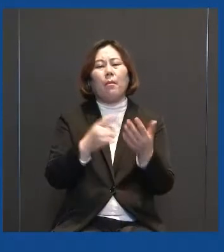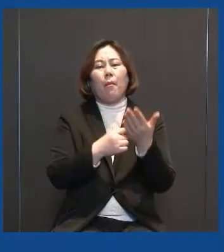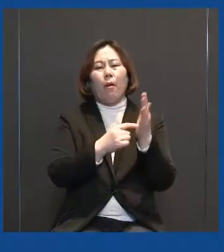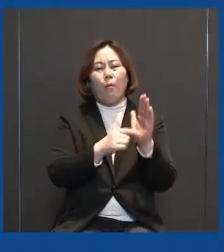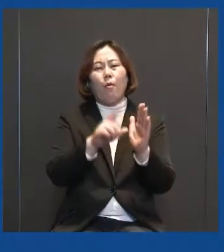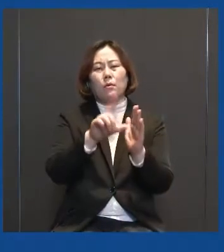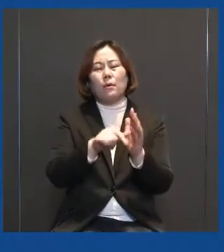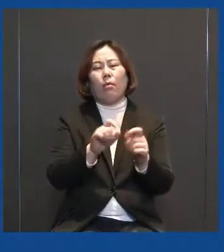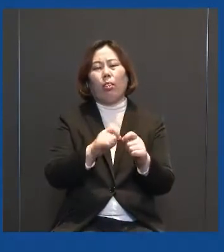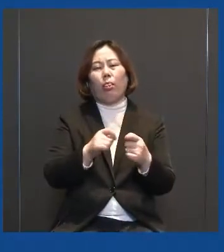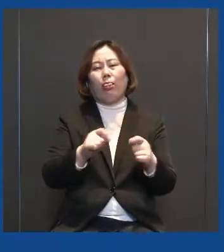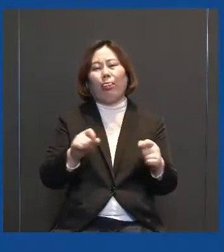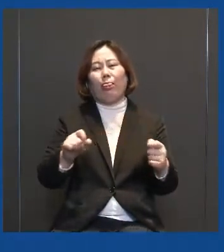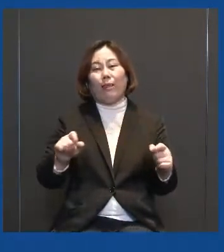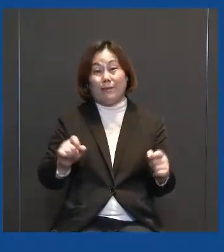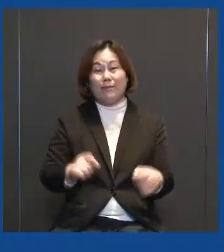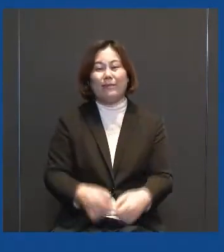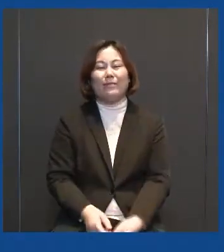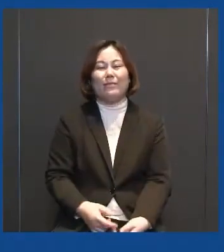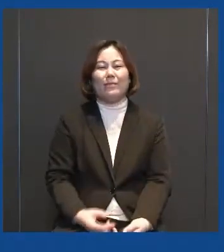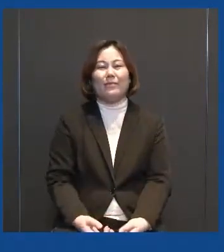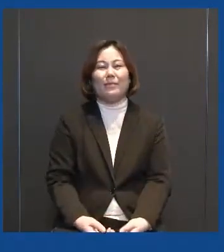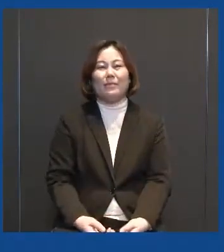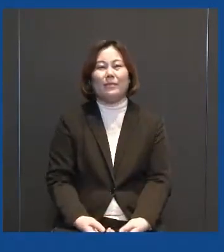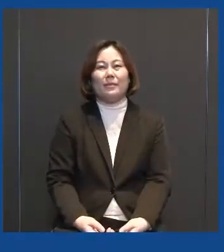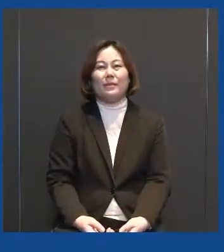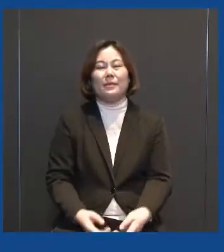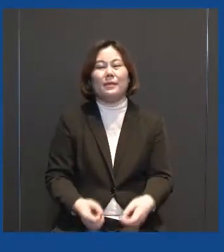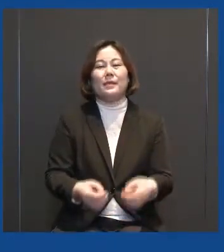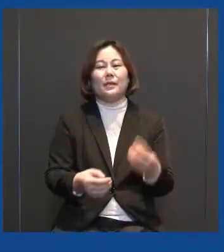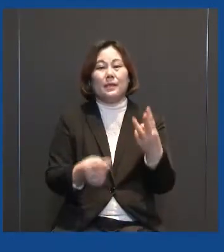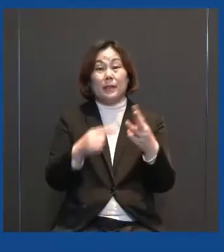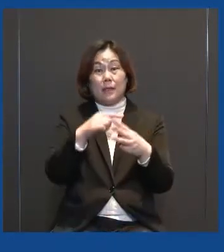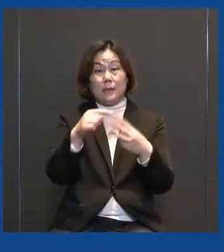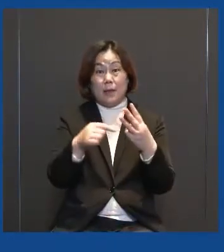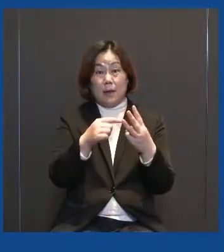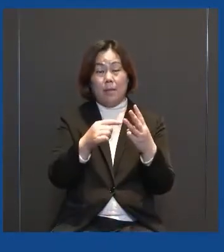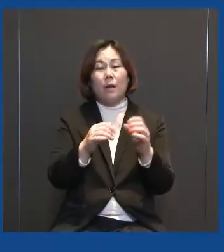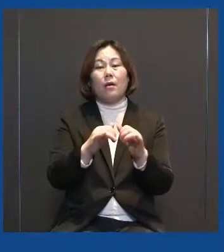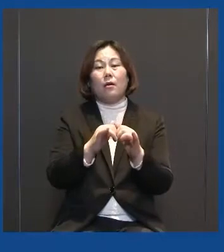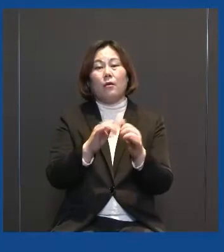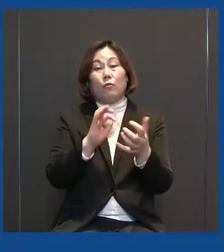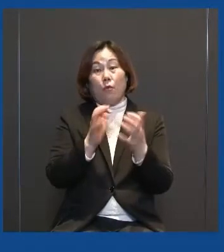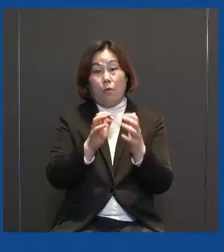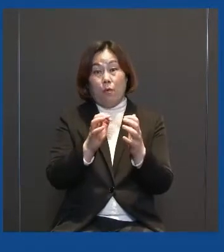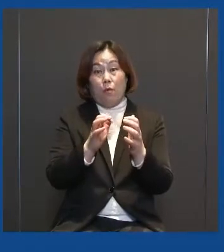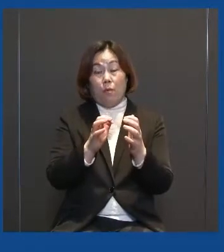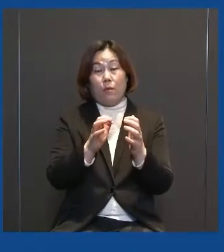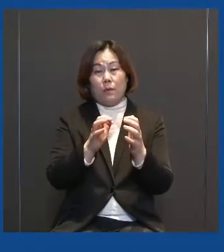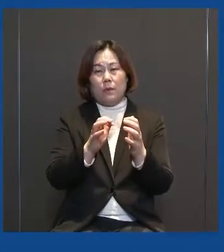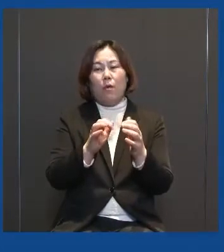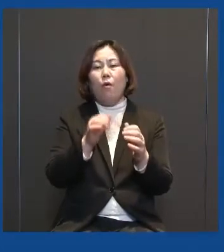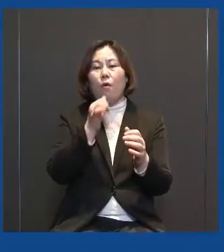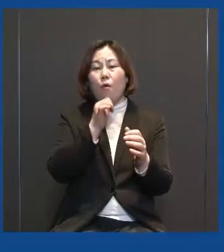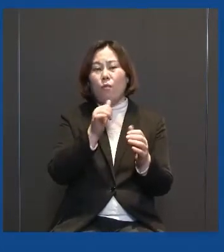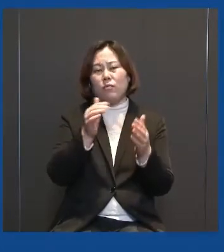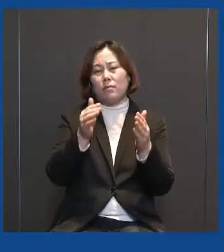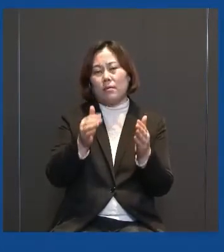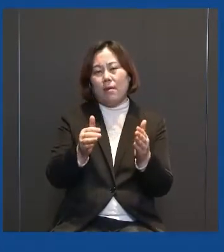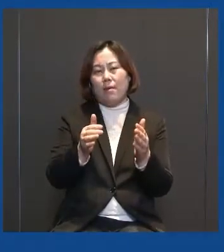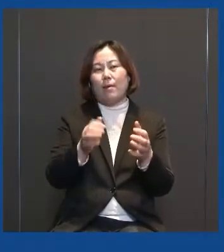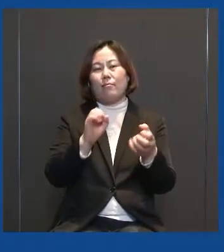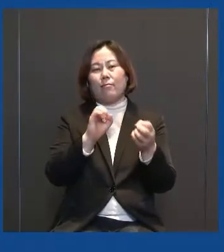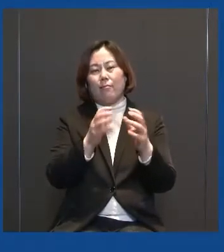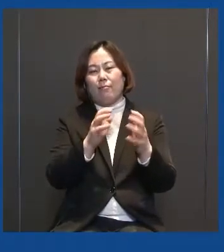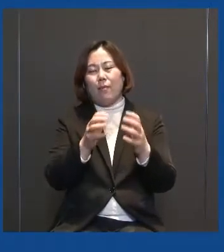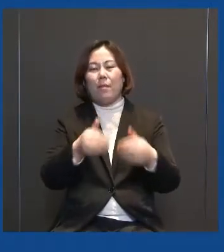do realize that we have gone slightly over time. So then now to the discussants, I would like to ask you to keep